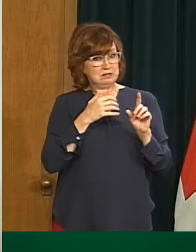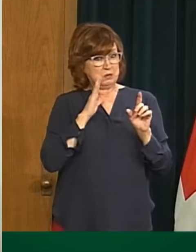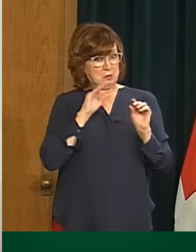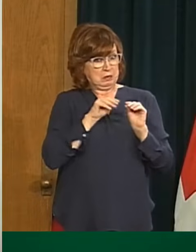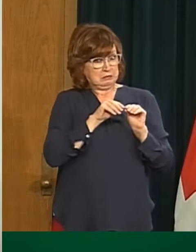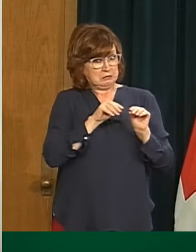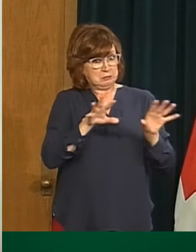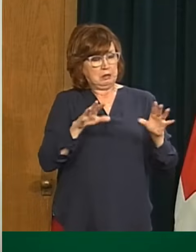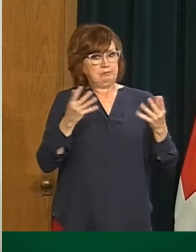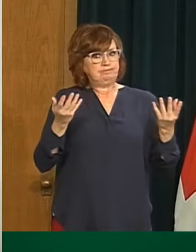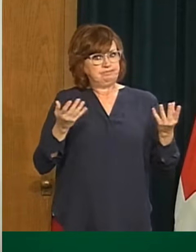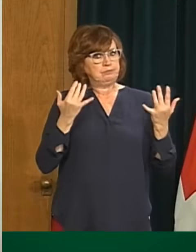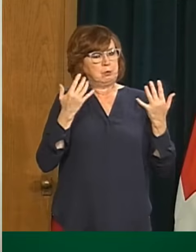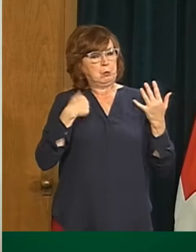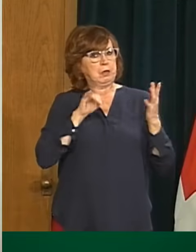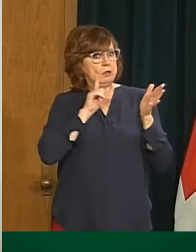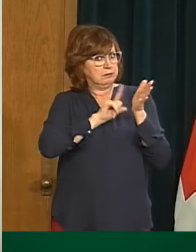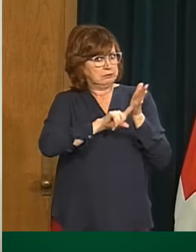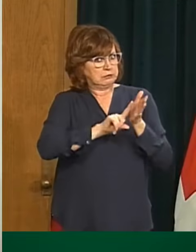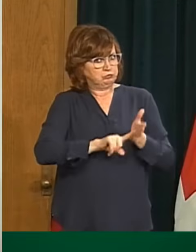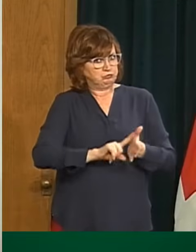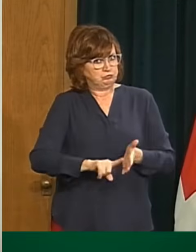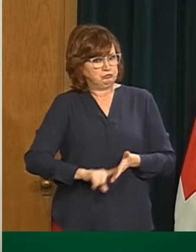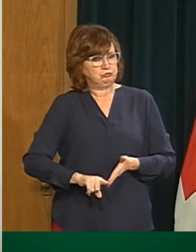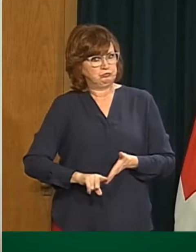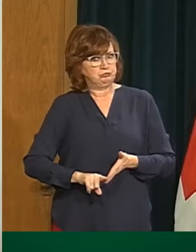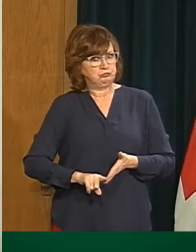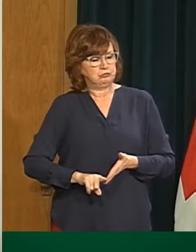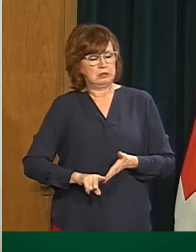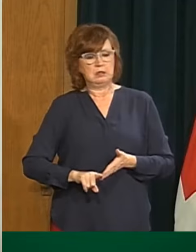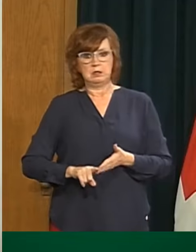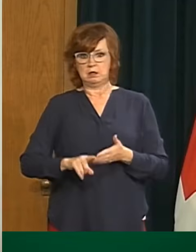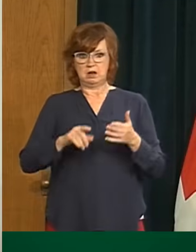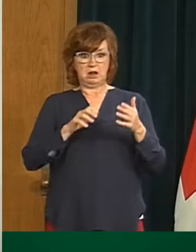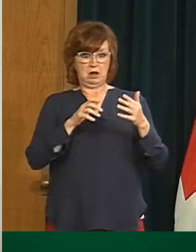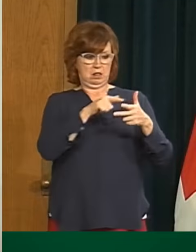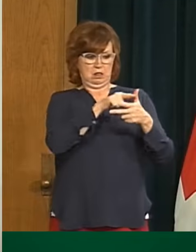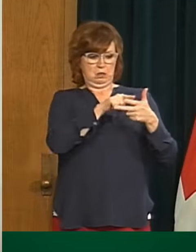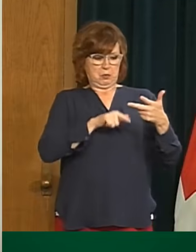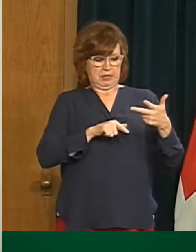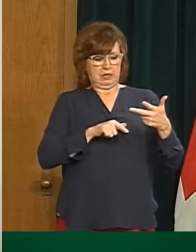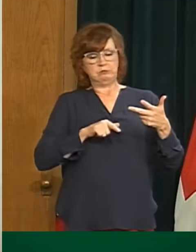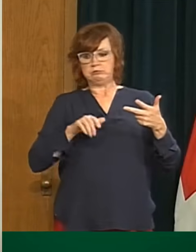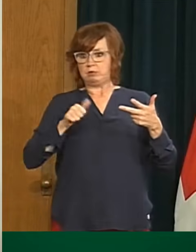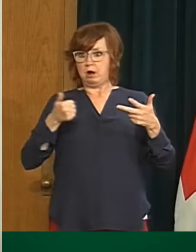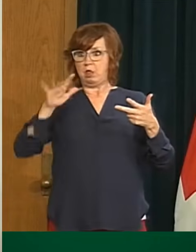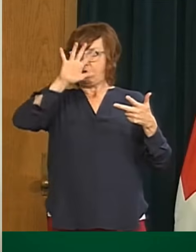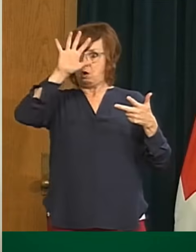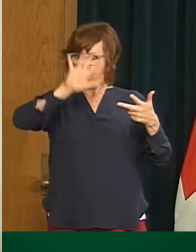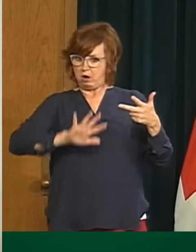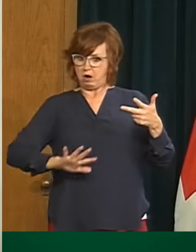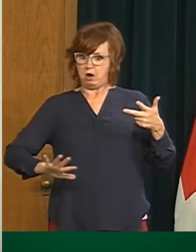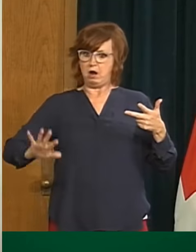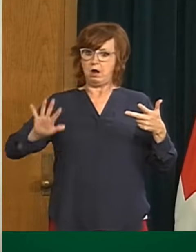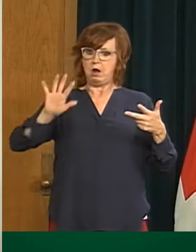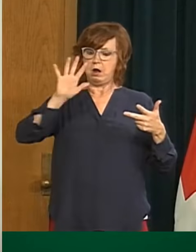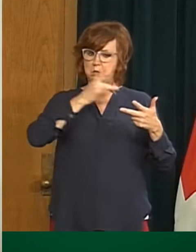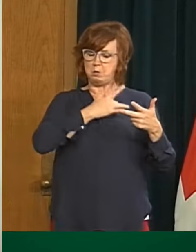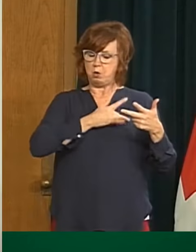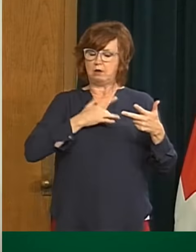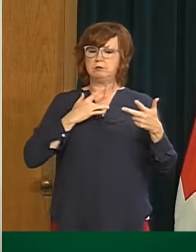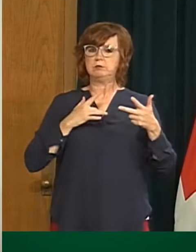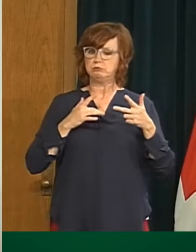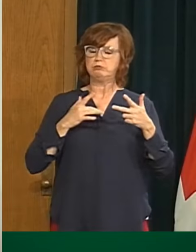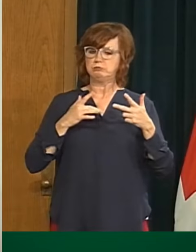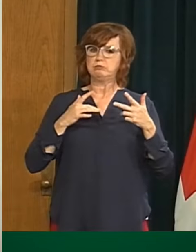are quite quiet, and that's also important to reinforce that for the rest of Saskatchewan, the Reopen